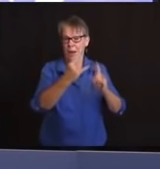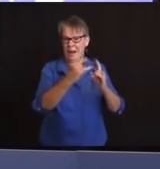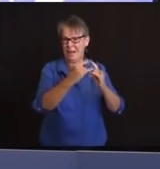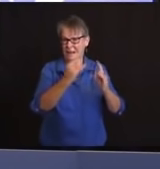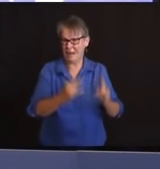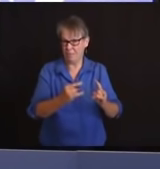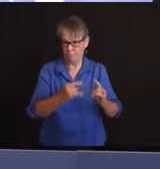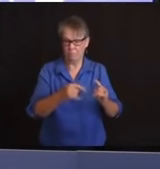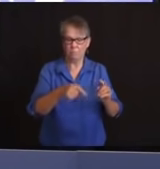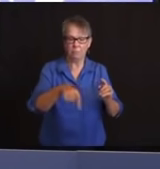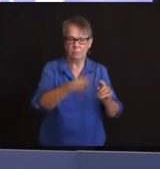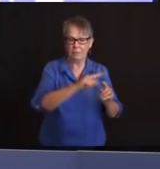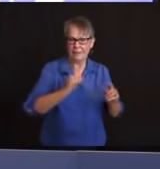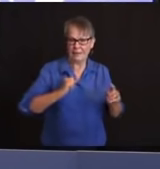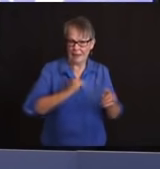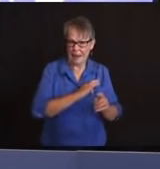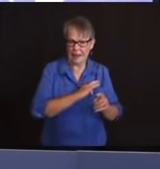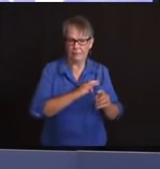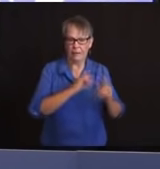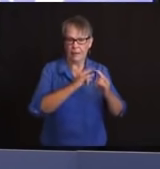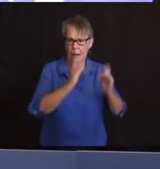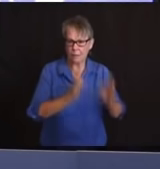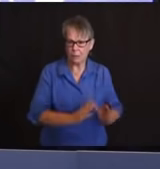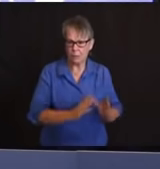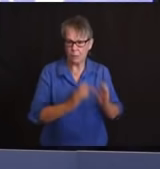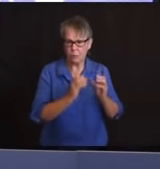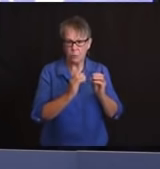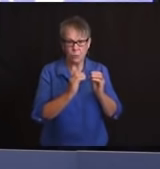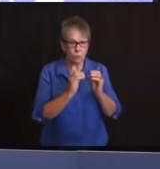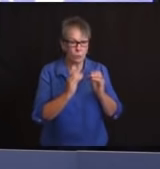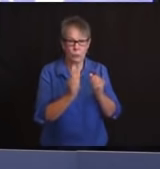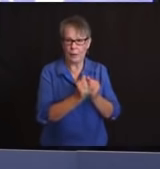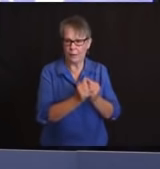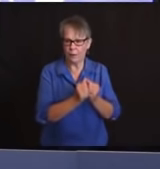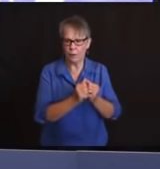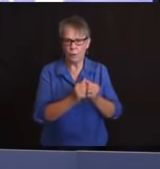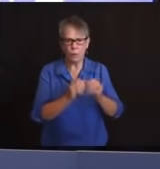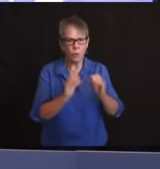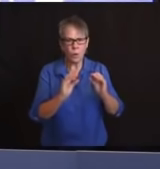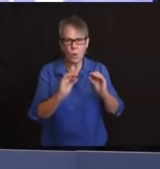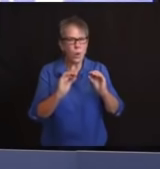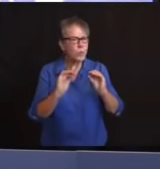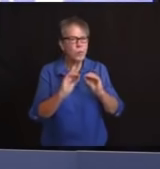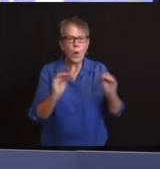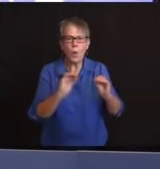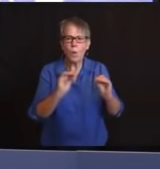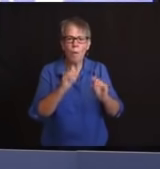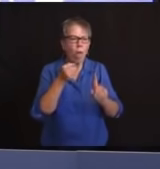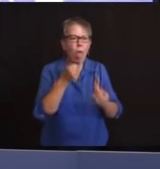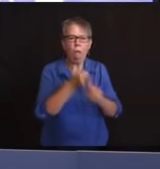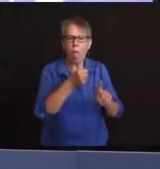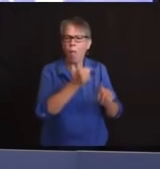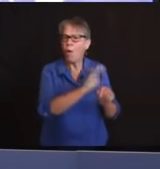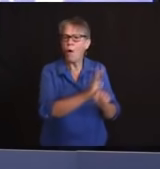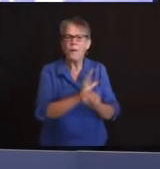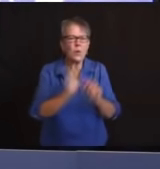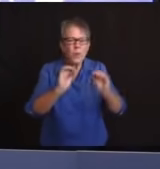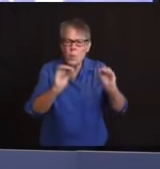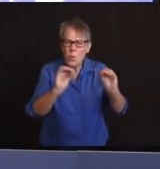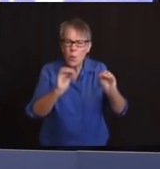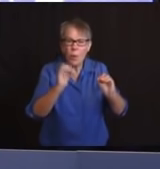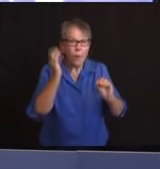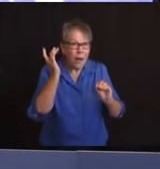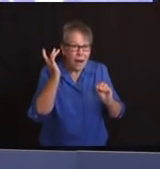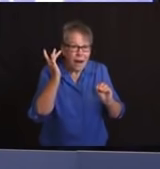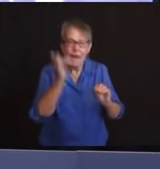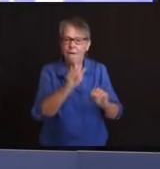that were practiced in our camps. The medical community, through their heroic care and healing COVID-19